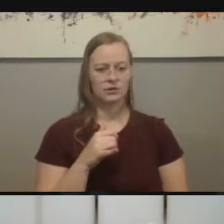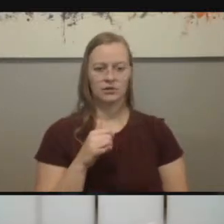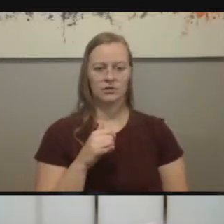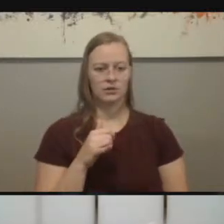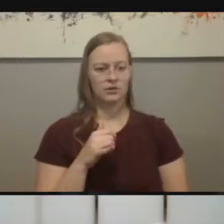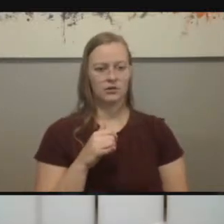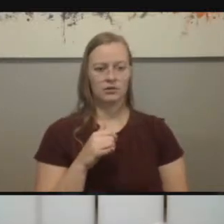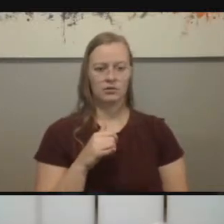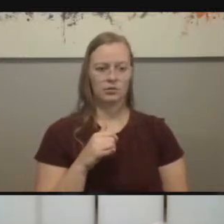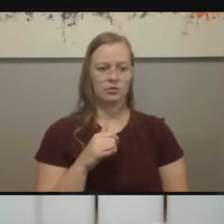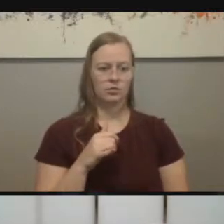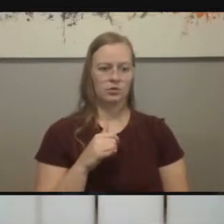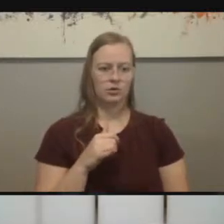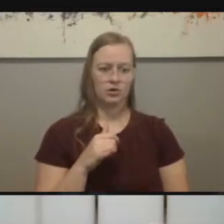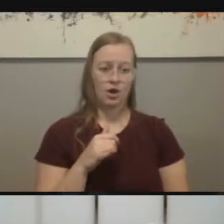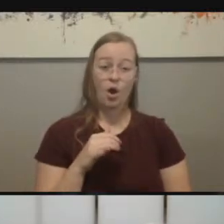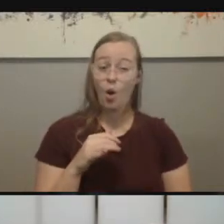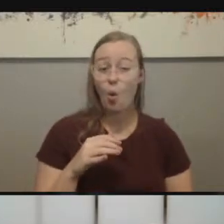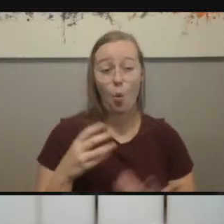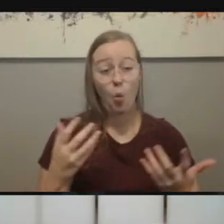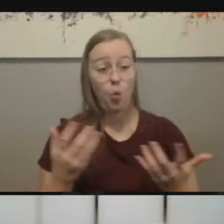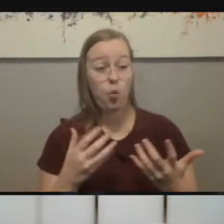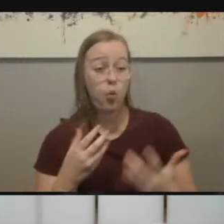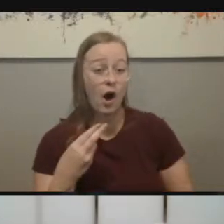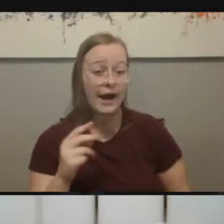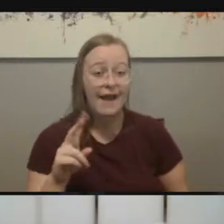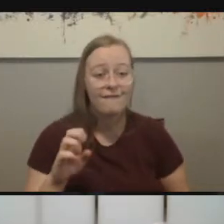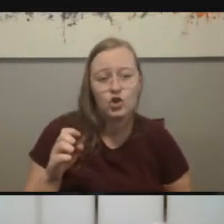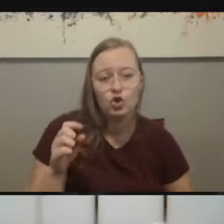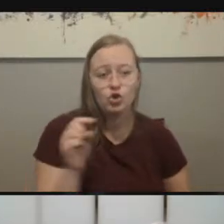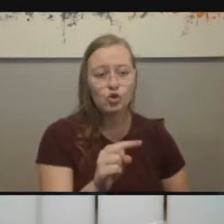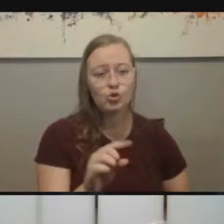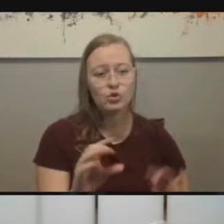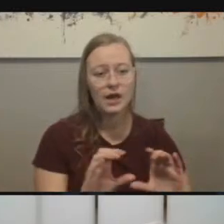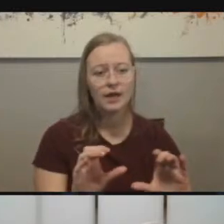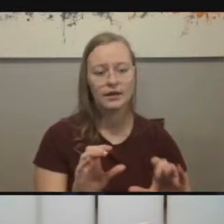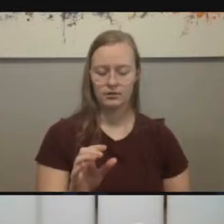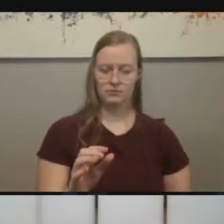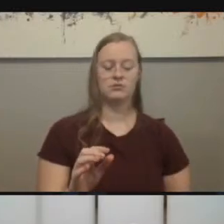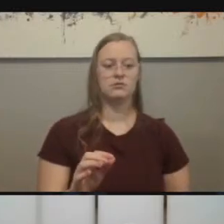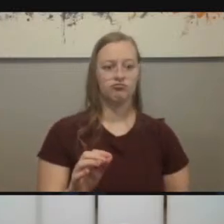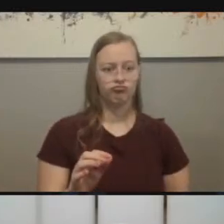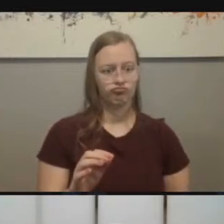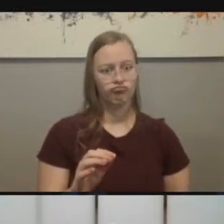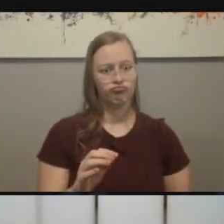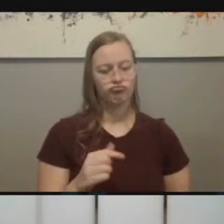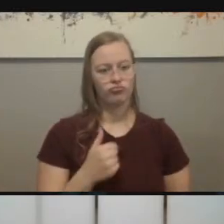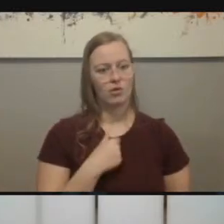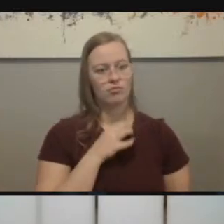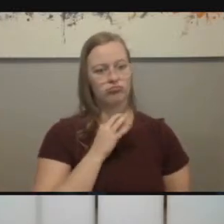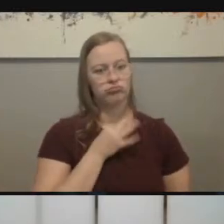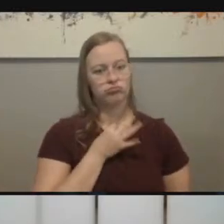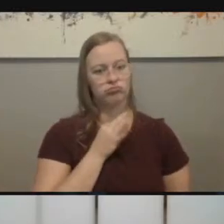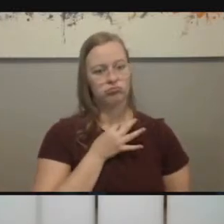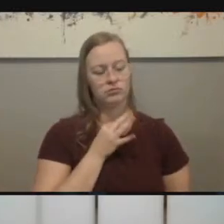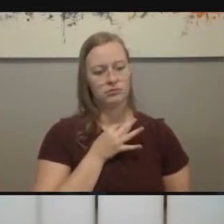what have you done, strikes me as very curious. Was Douglass,